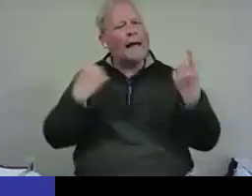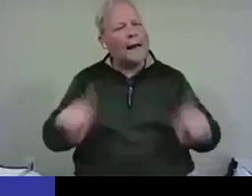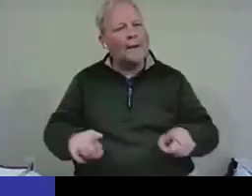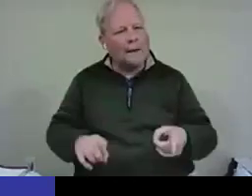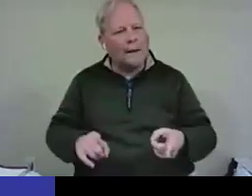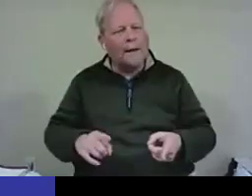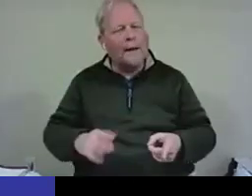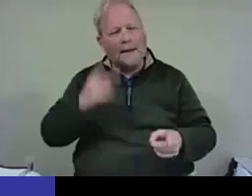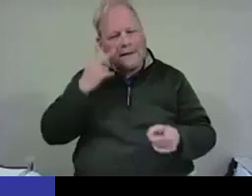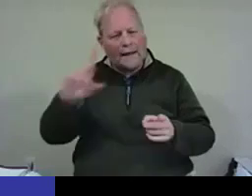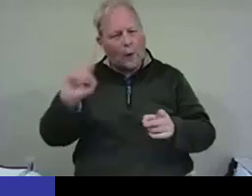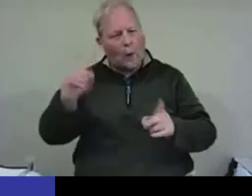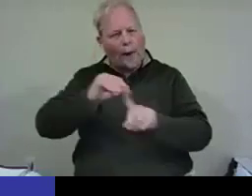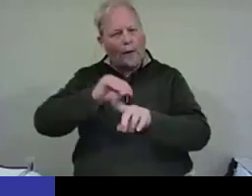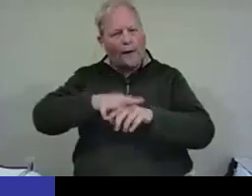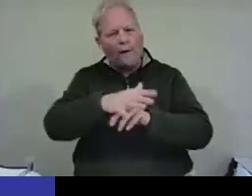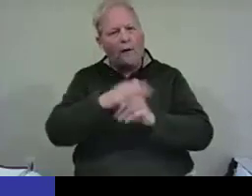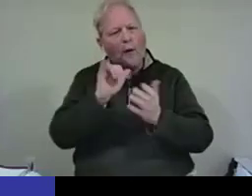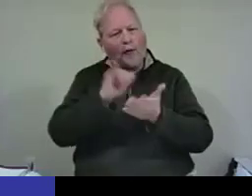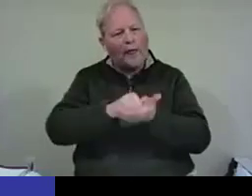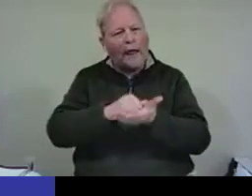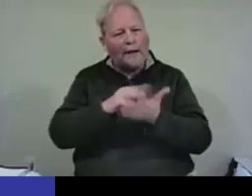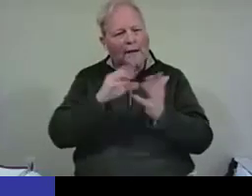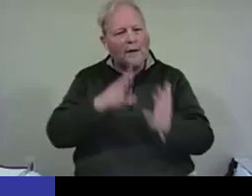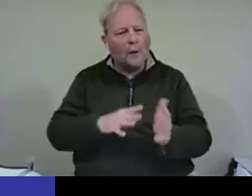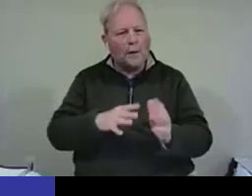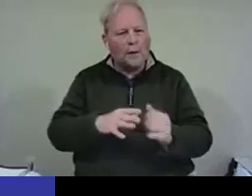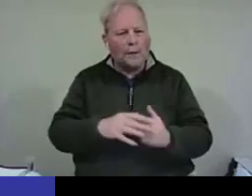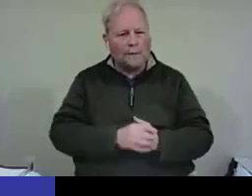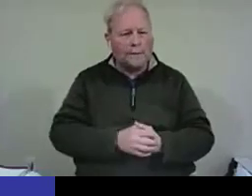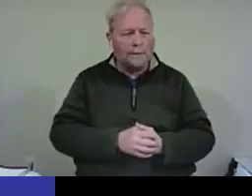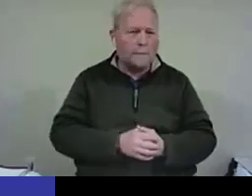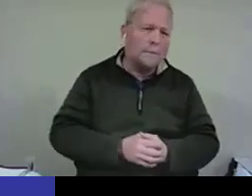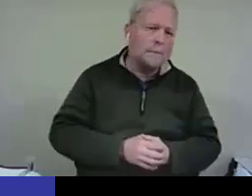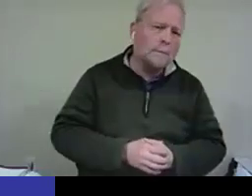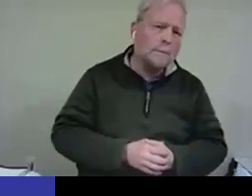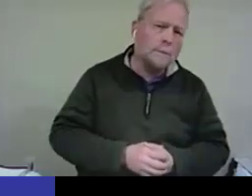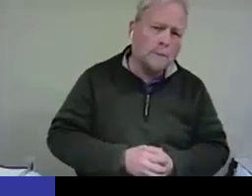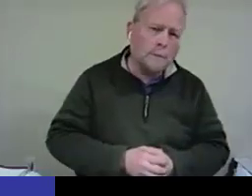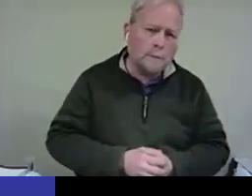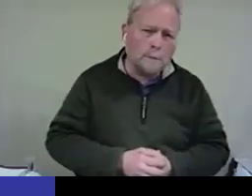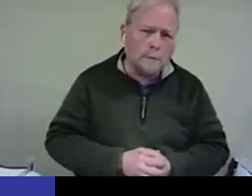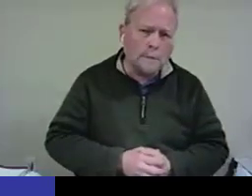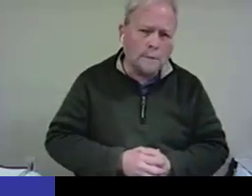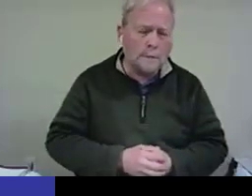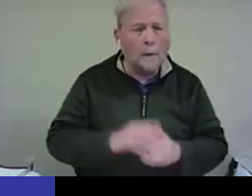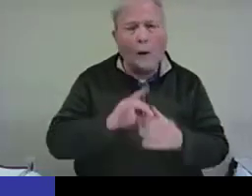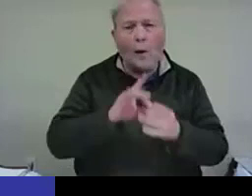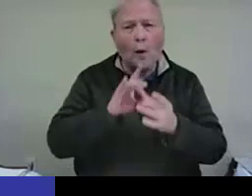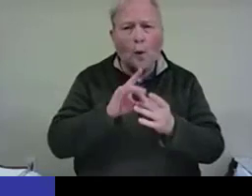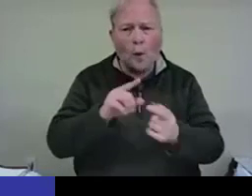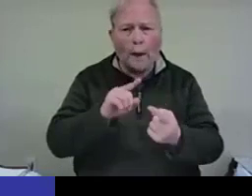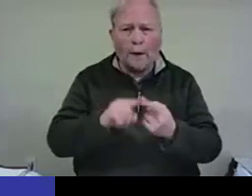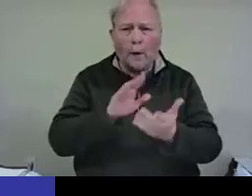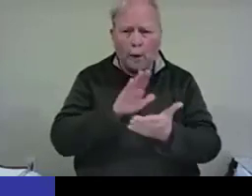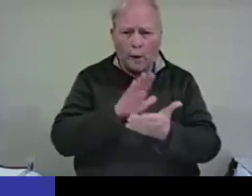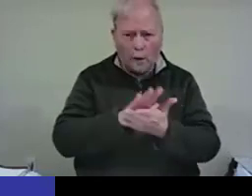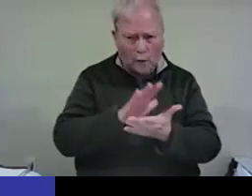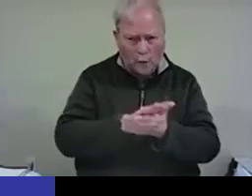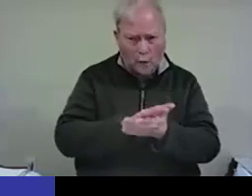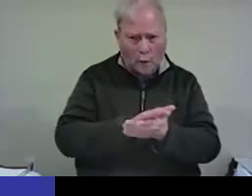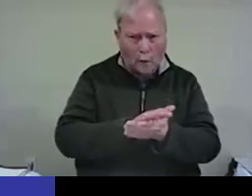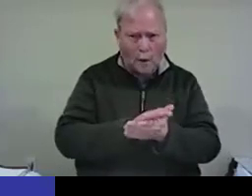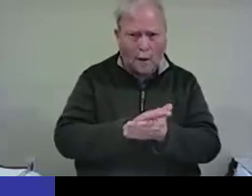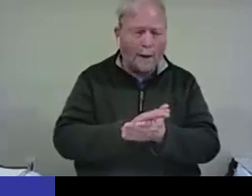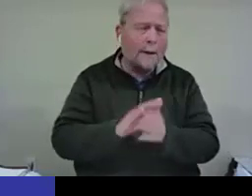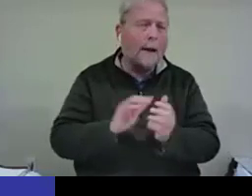student. And when it comes to the schools sort of piece of that microsystem in